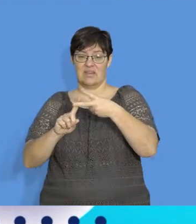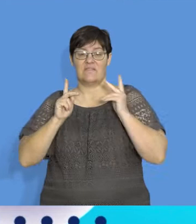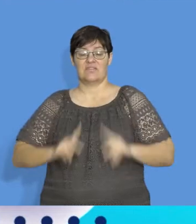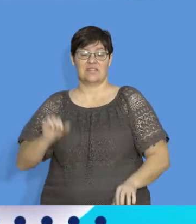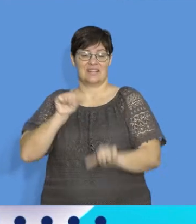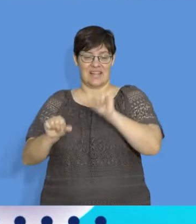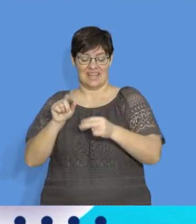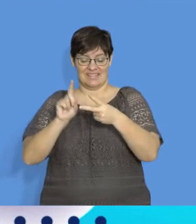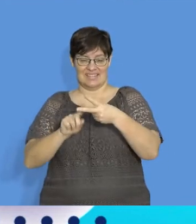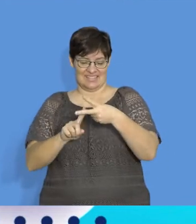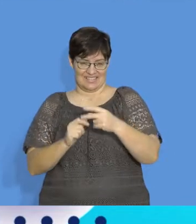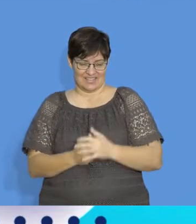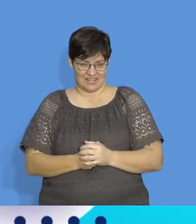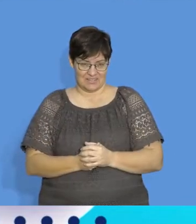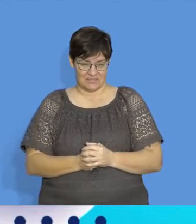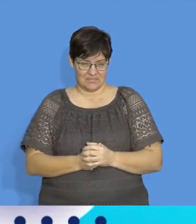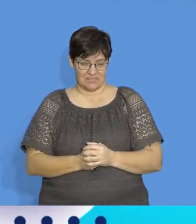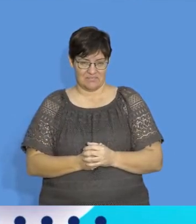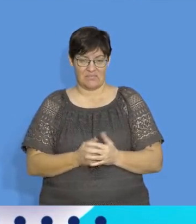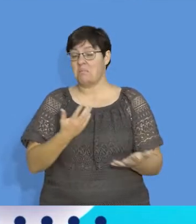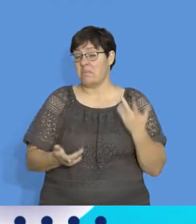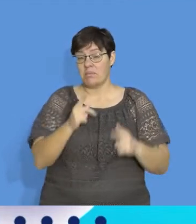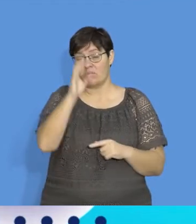we might be interested in,